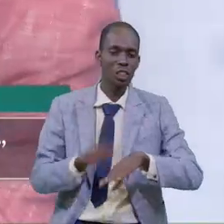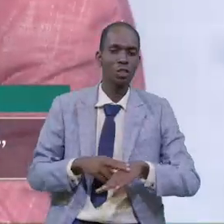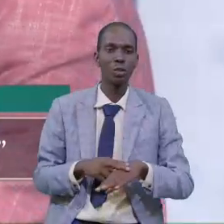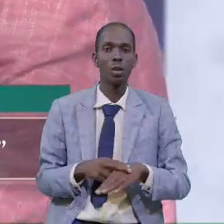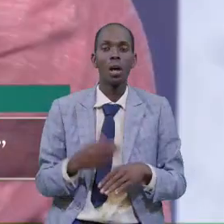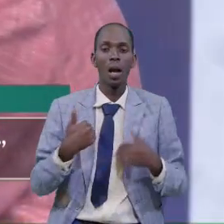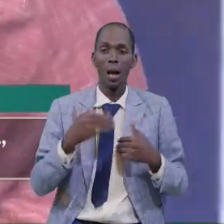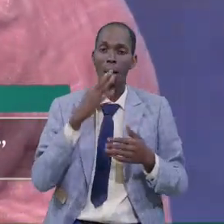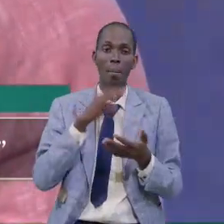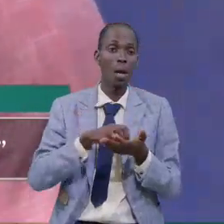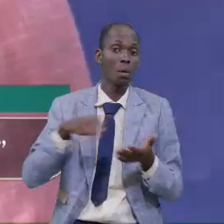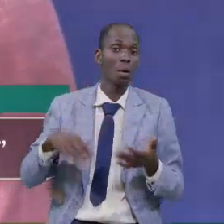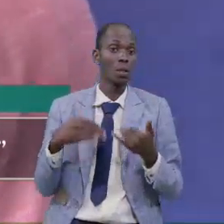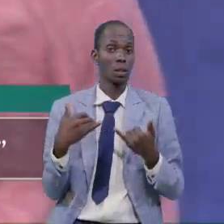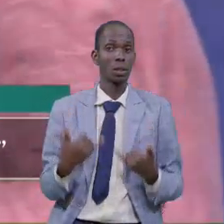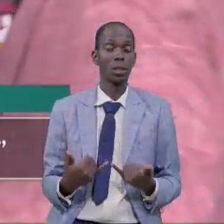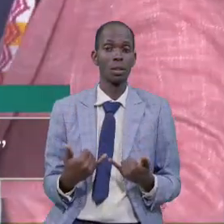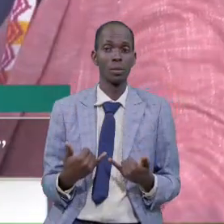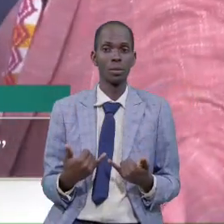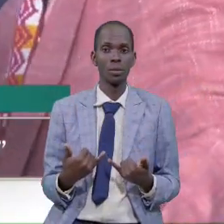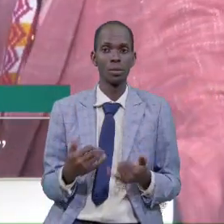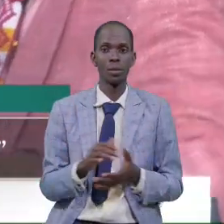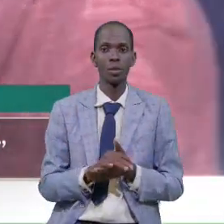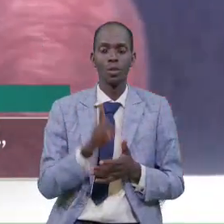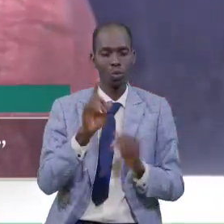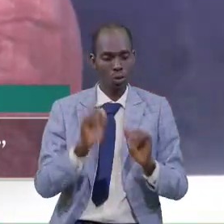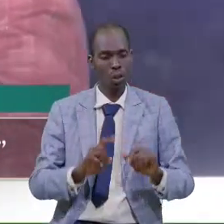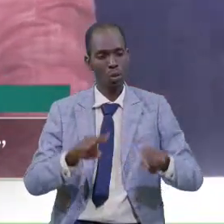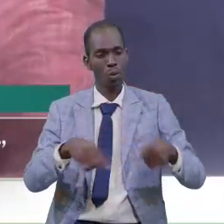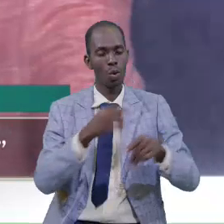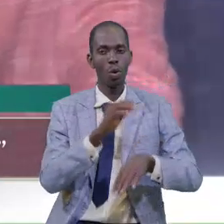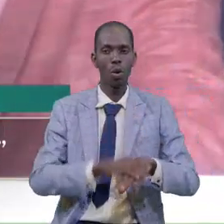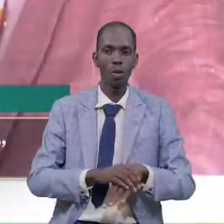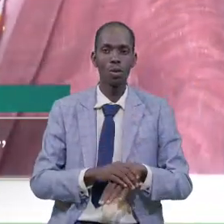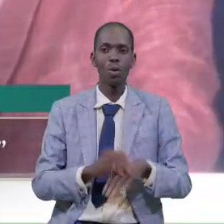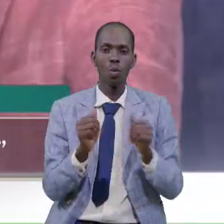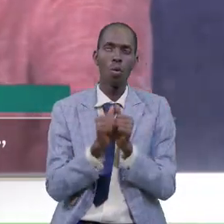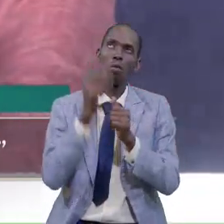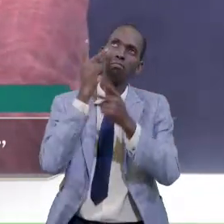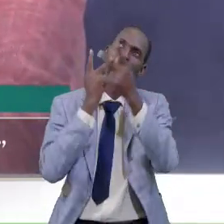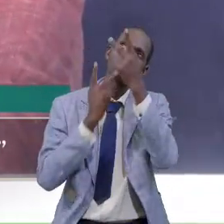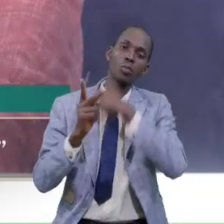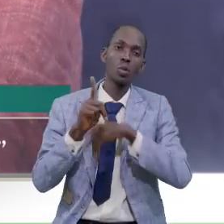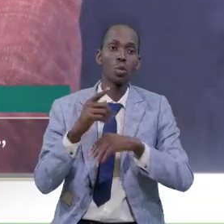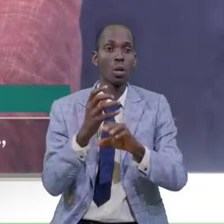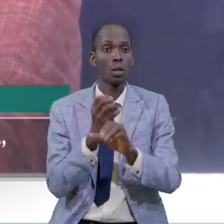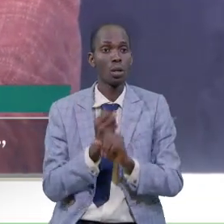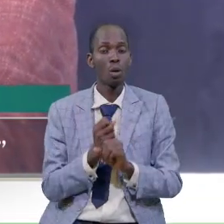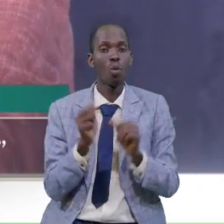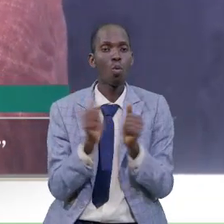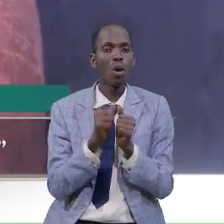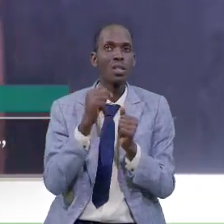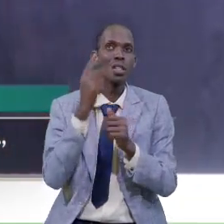now you can go ahead with the vision you have, the vision that heaven